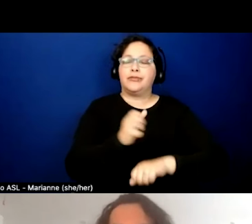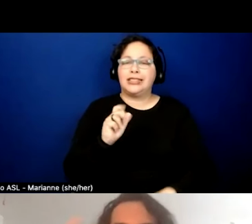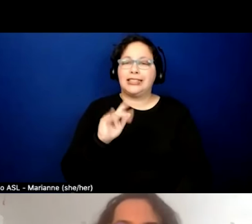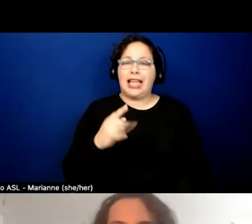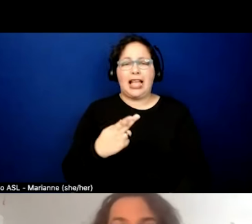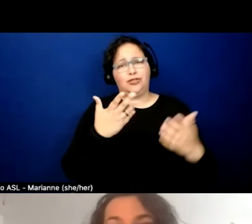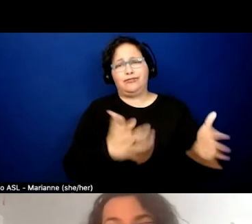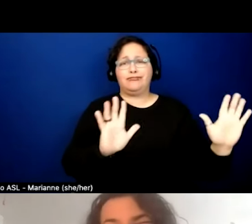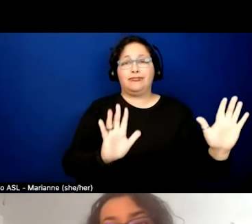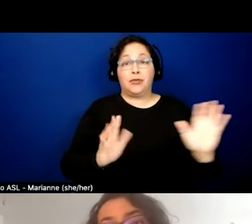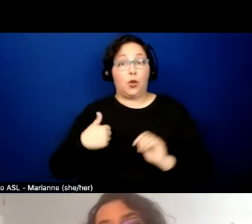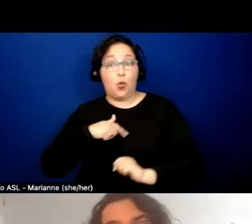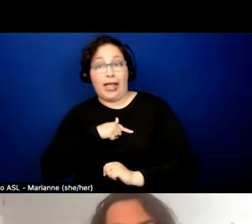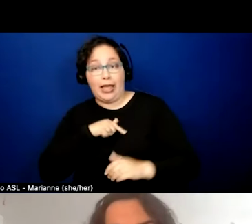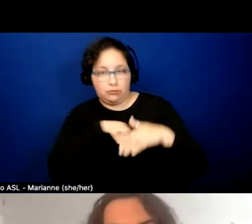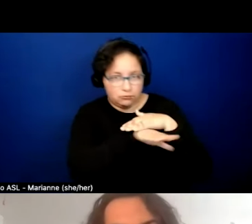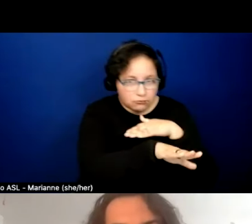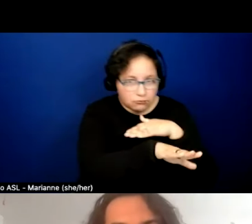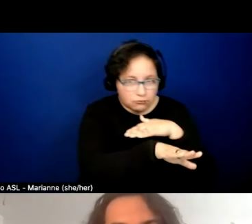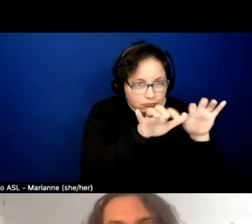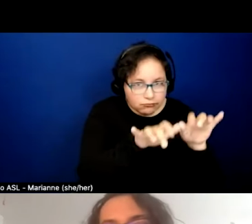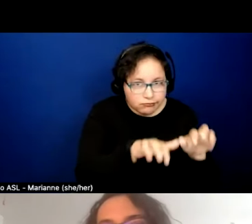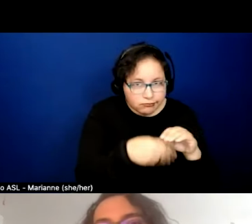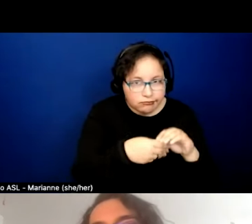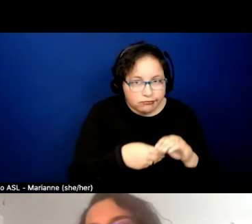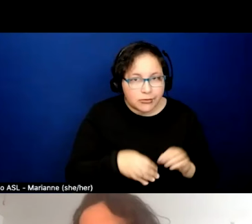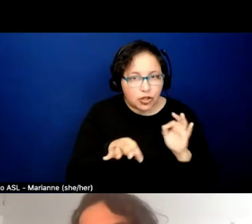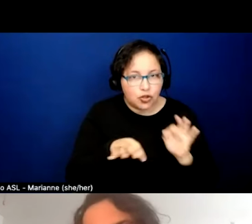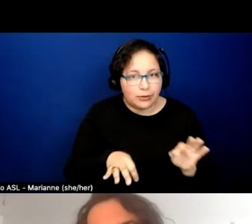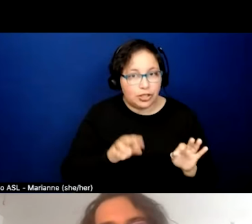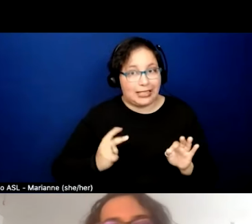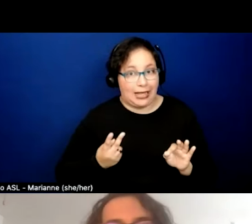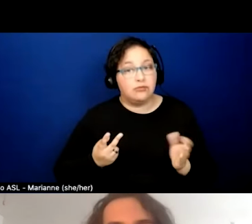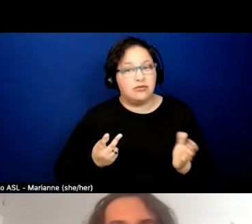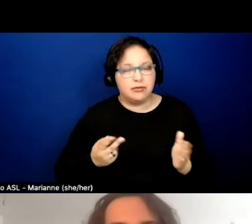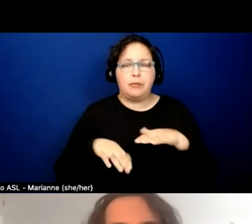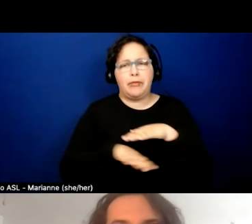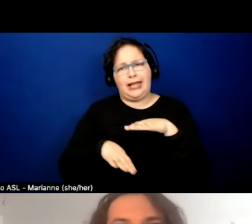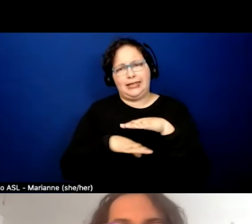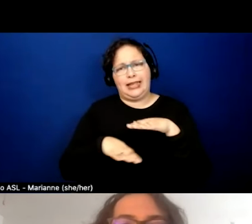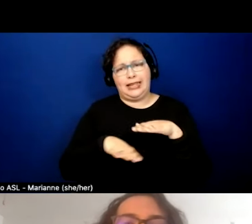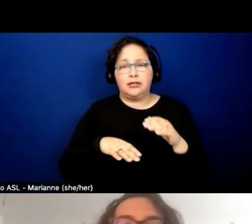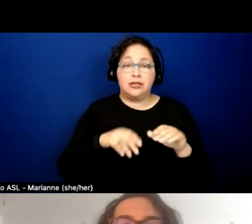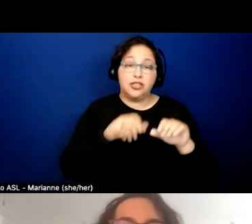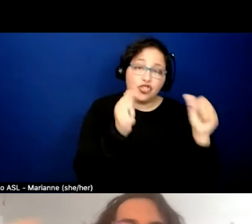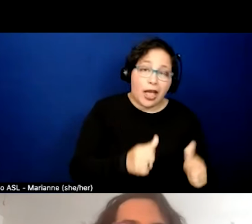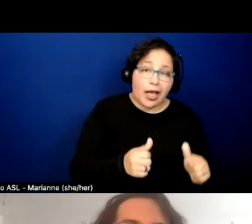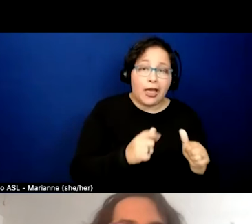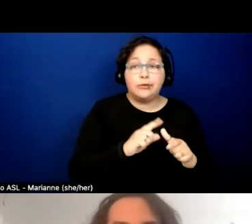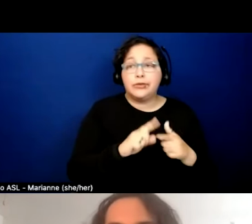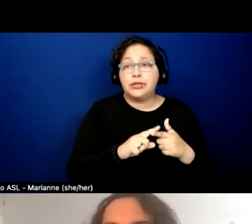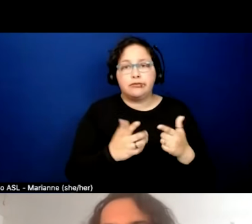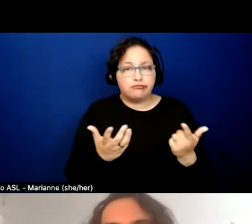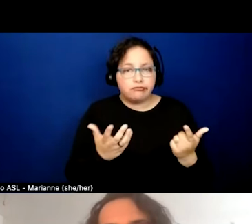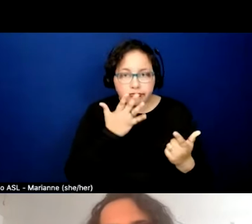goes in and tries to like understand the code and makes a description. Very basic descriptions for very basic shapes. And it was